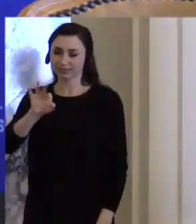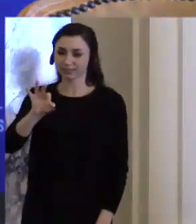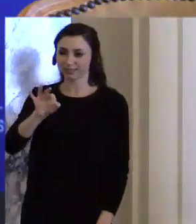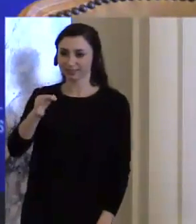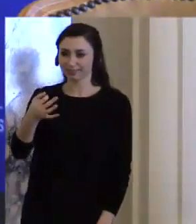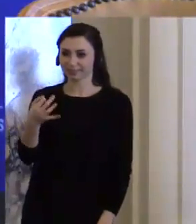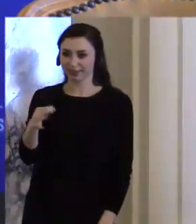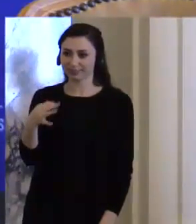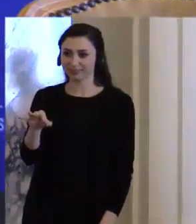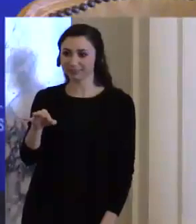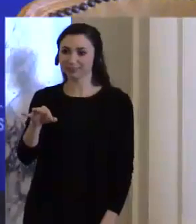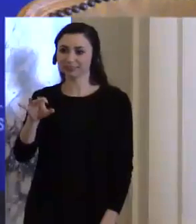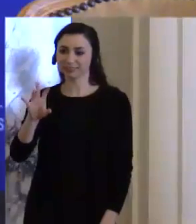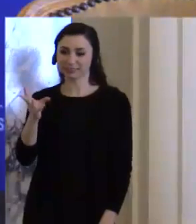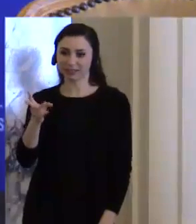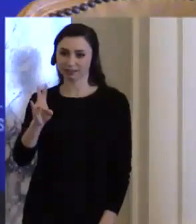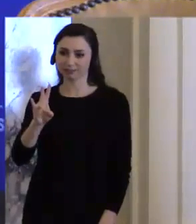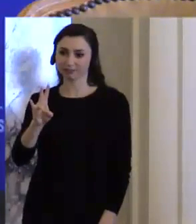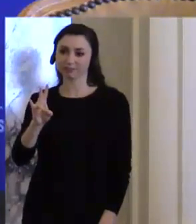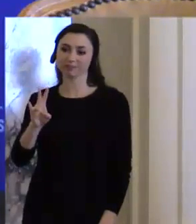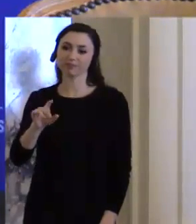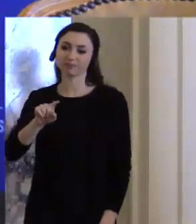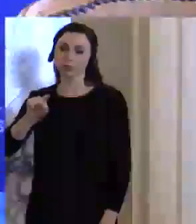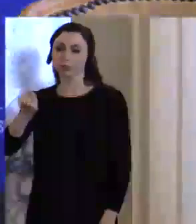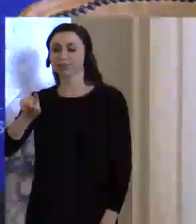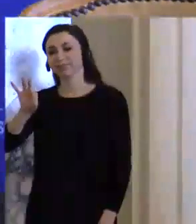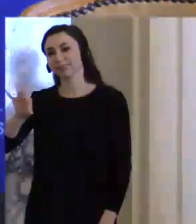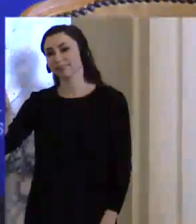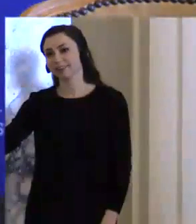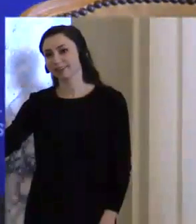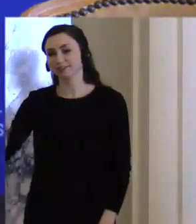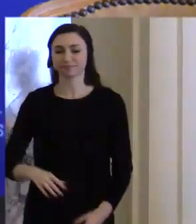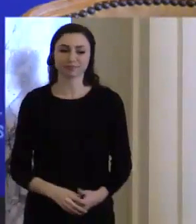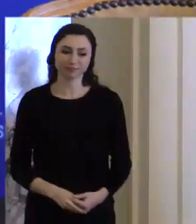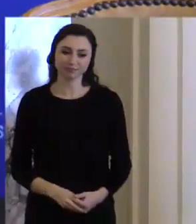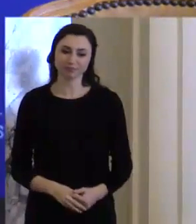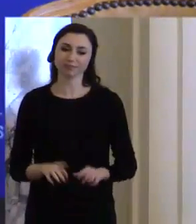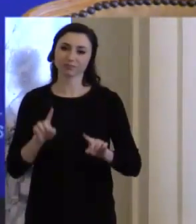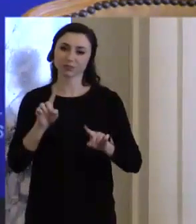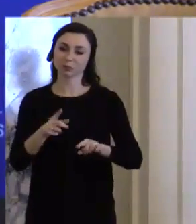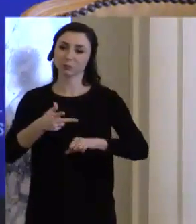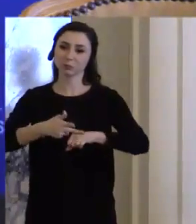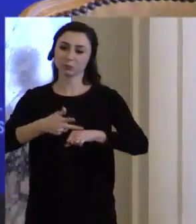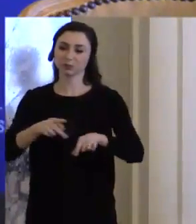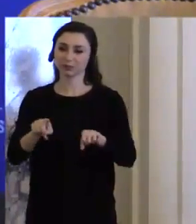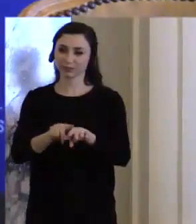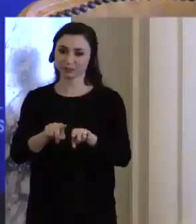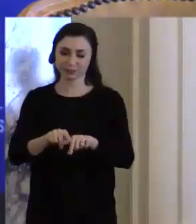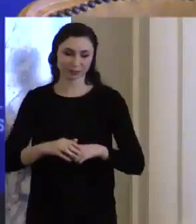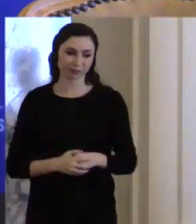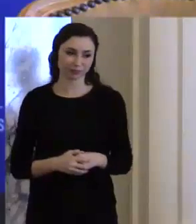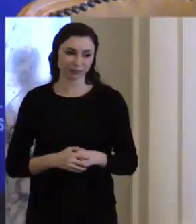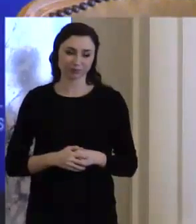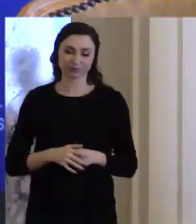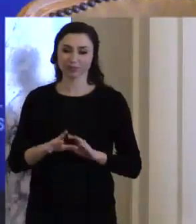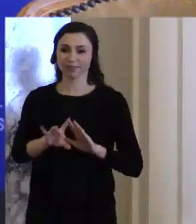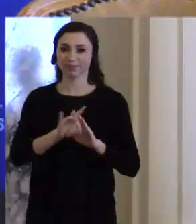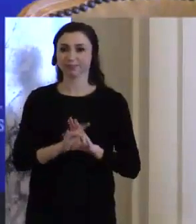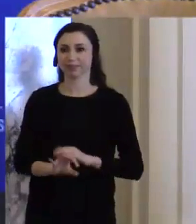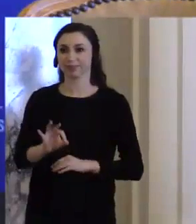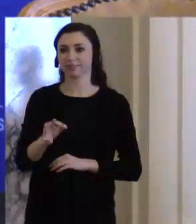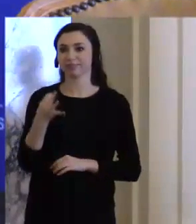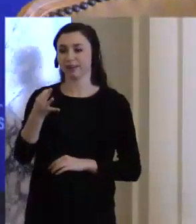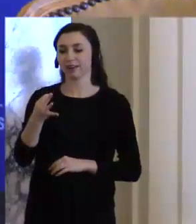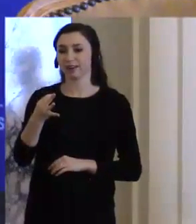Counselor, and at the Embassy of Belize in Guatemala. Ambassador Mendez was elected as the 9th Assistant Secretary General of the OAS